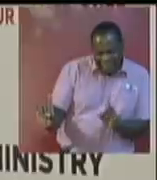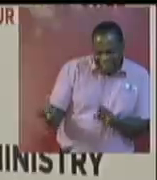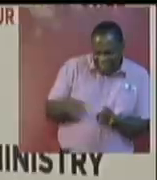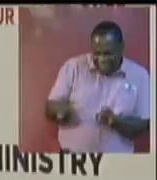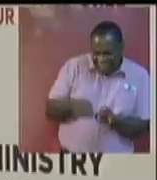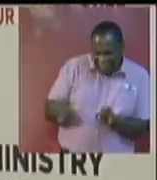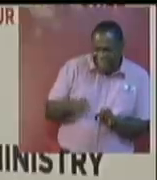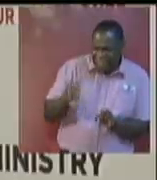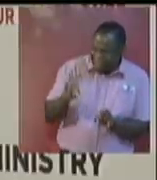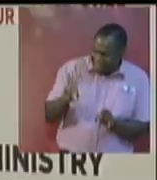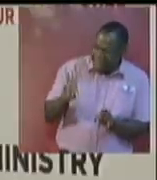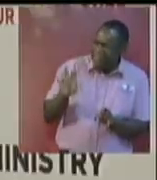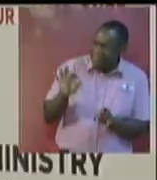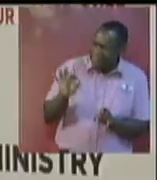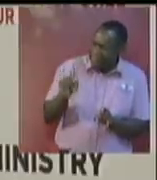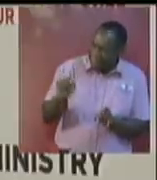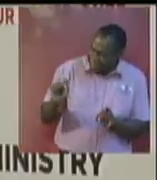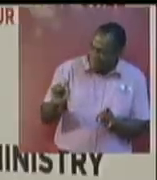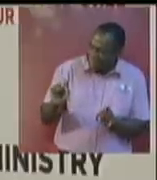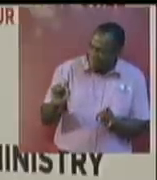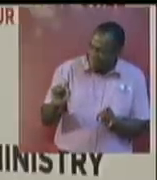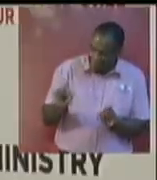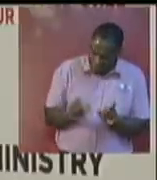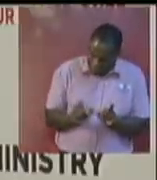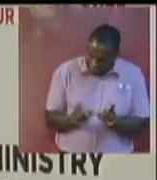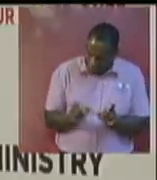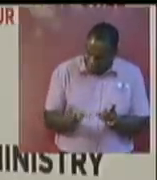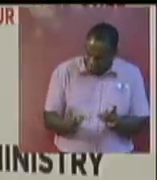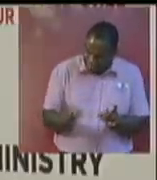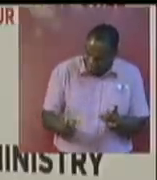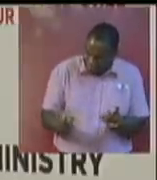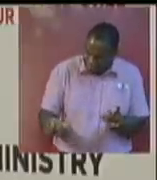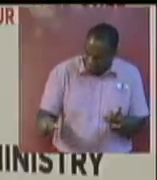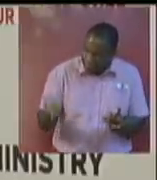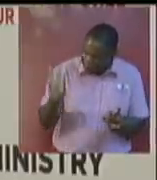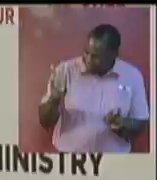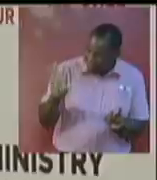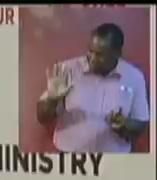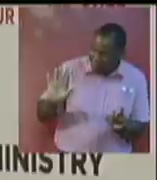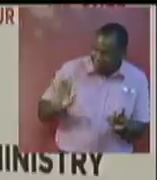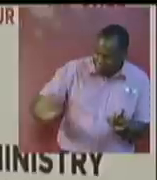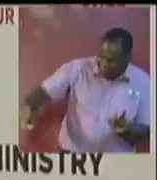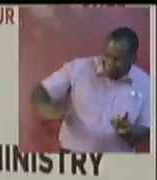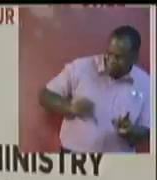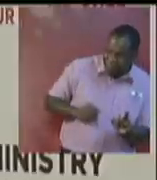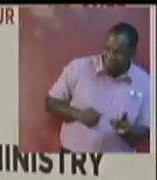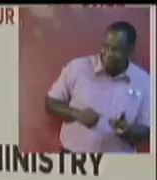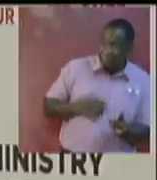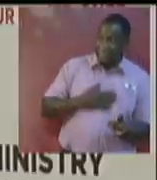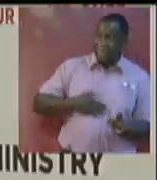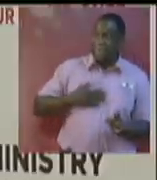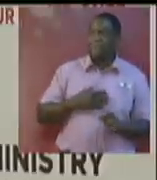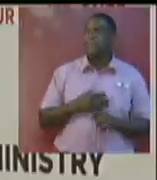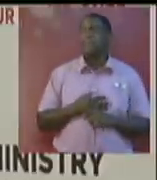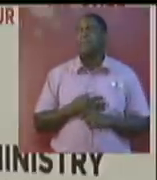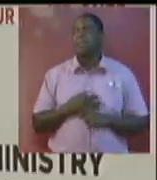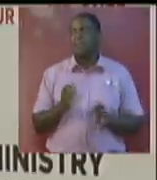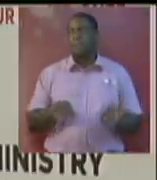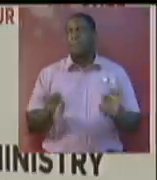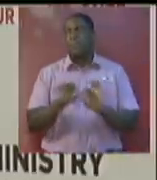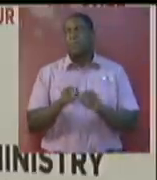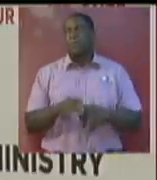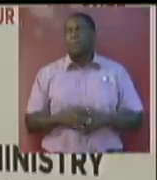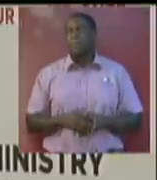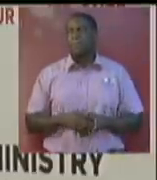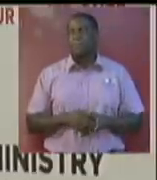the distance makes a difference. It's the combination of all these things, your mask wearing and the distance and the sanitizing, all